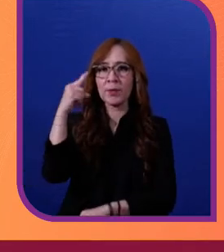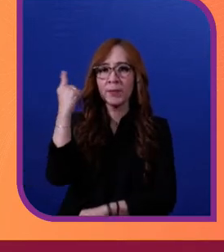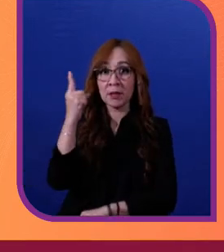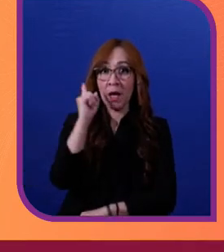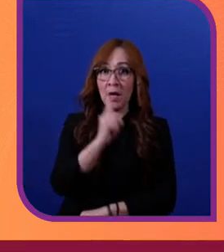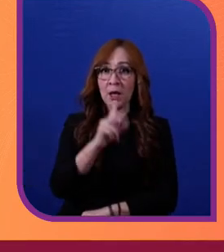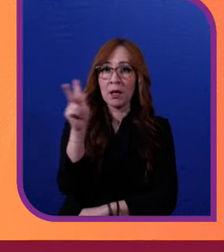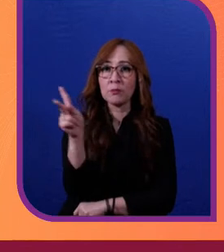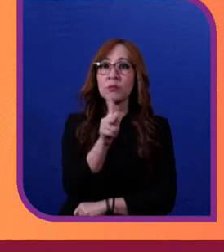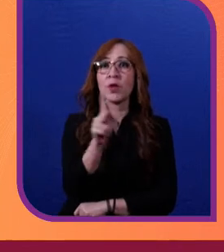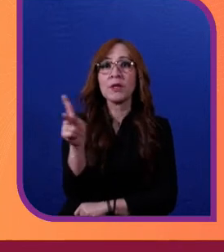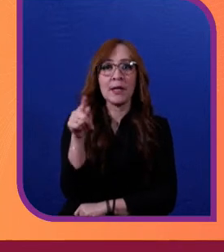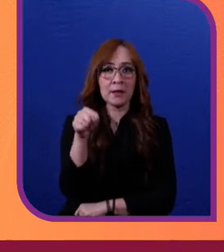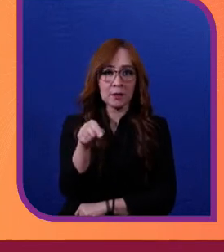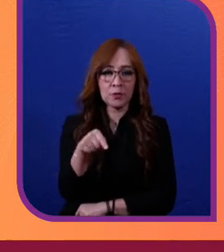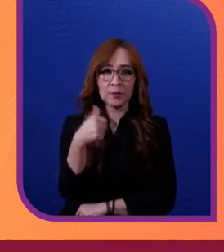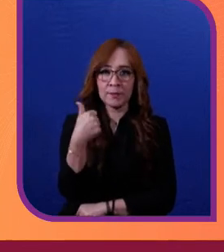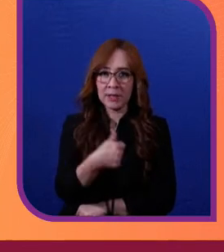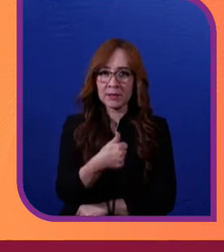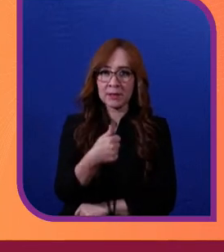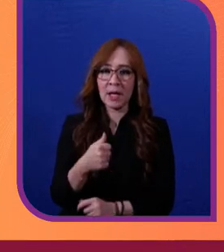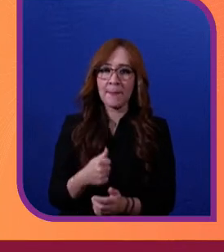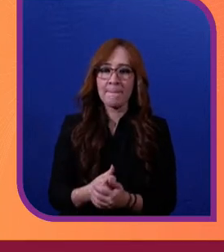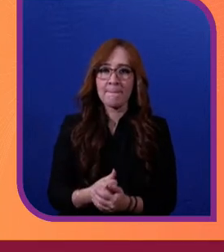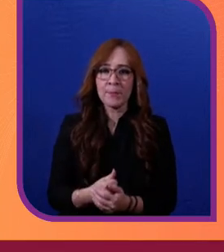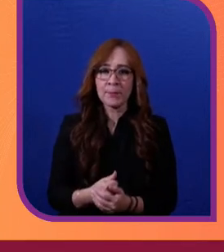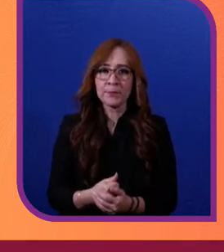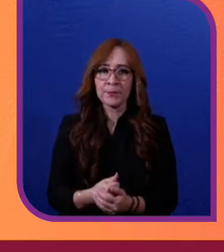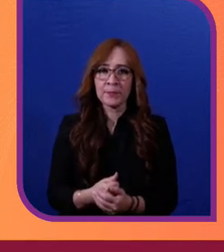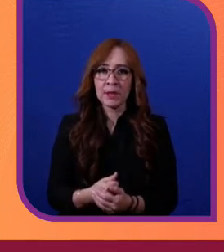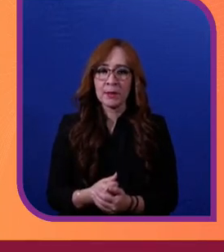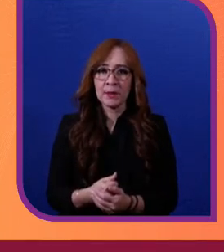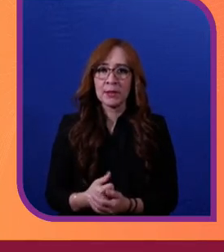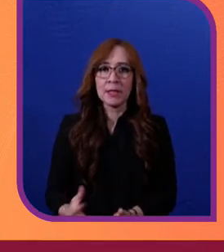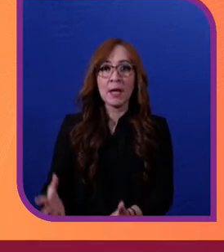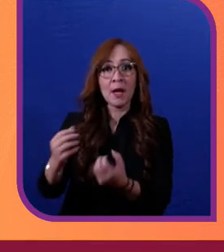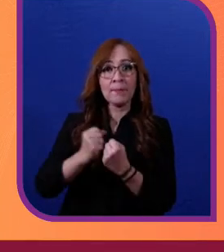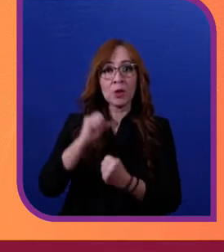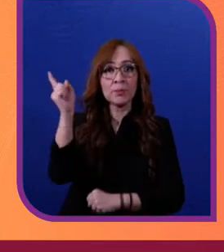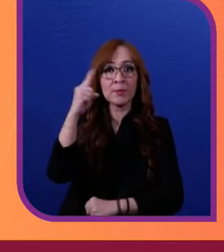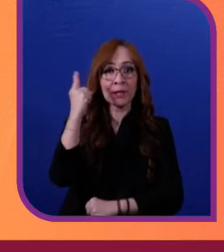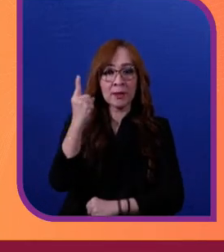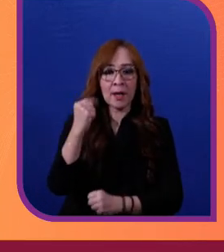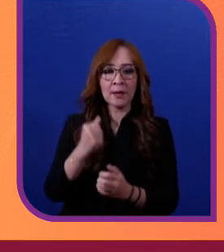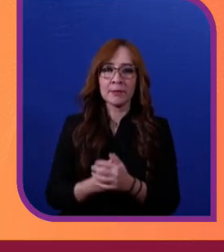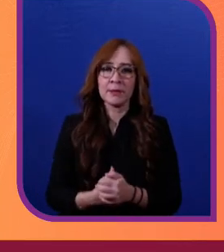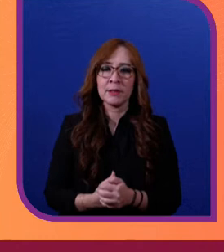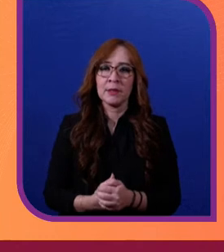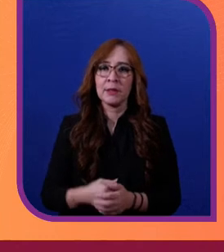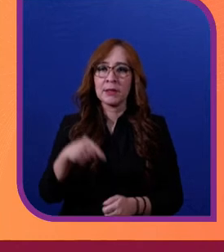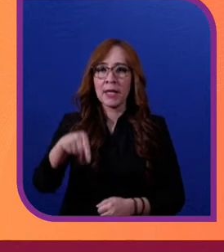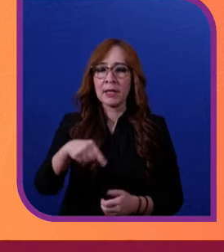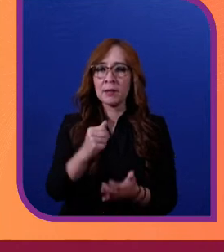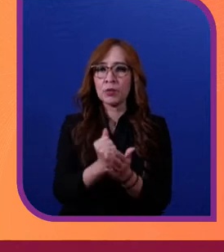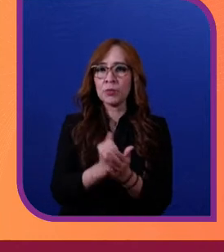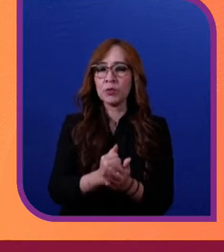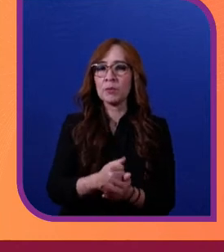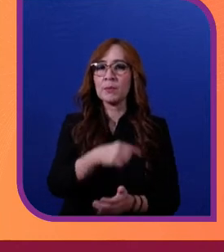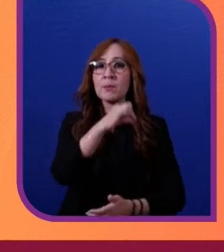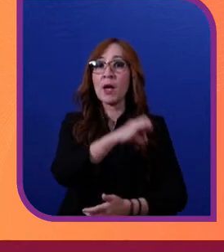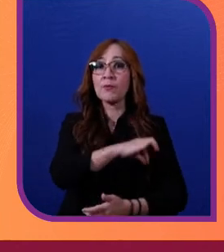To The government badges0 berhak full to see how the industry and reacts to